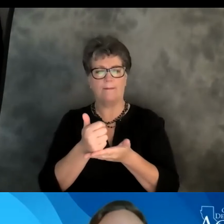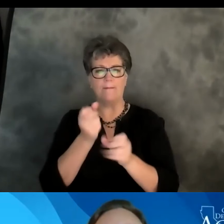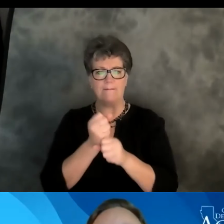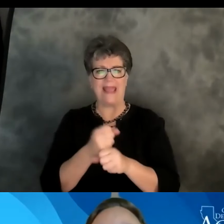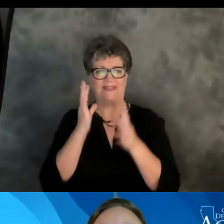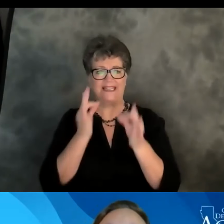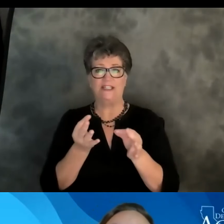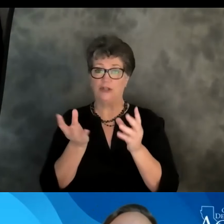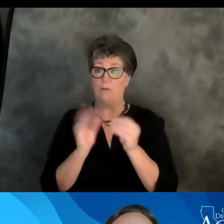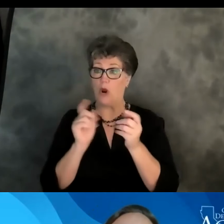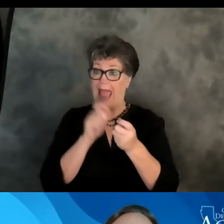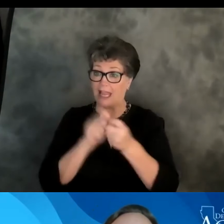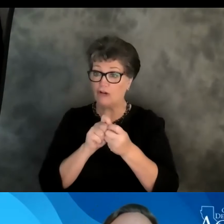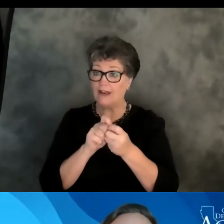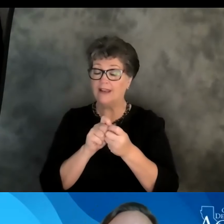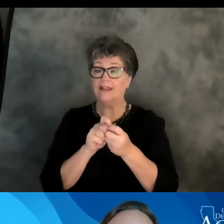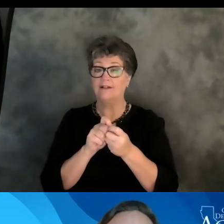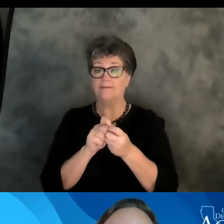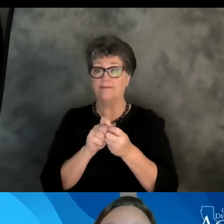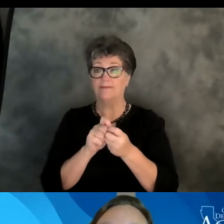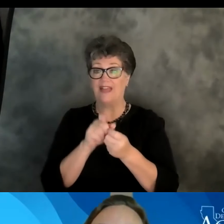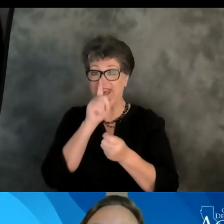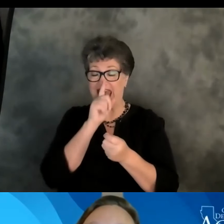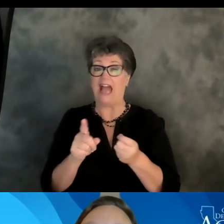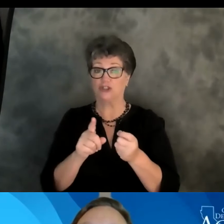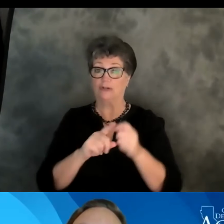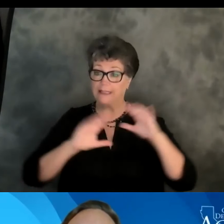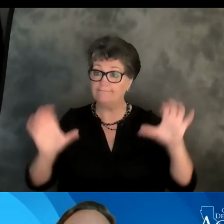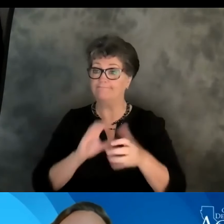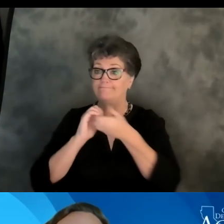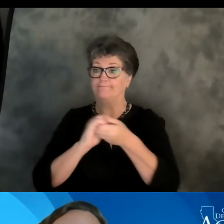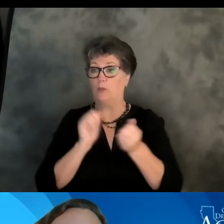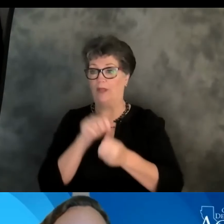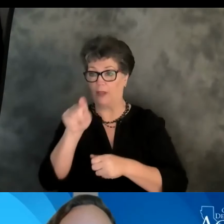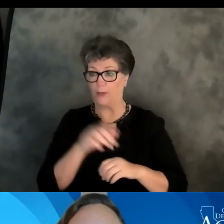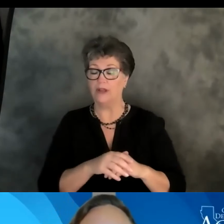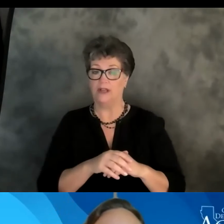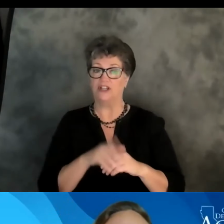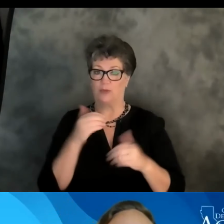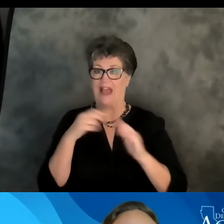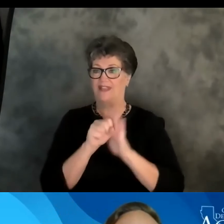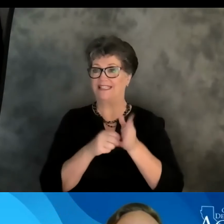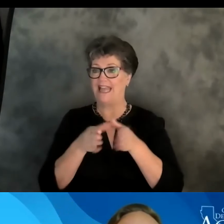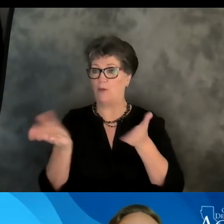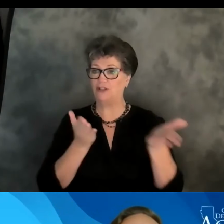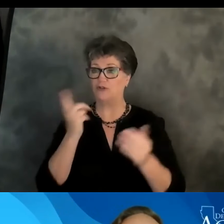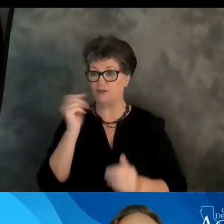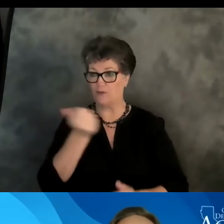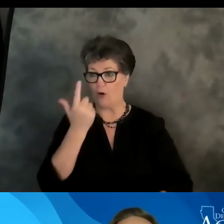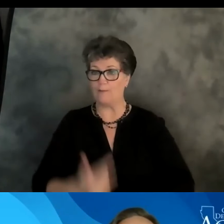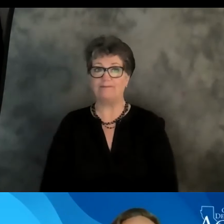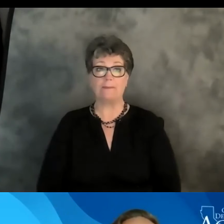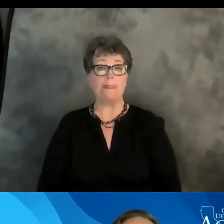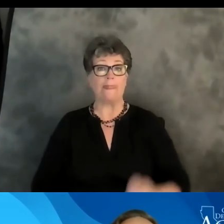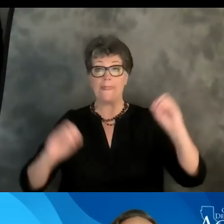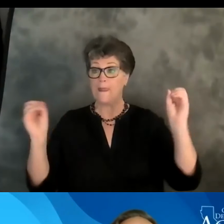vision more accurate and then actually execute it with you so that we do have that statewide service for all.